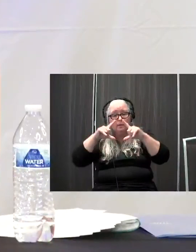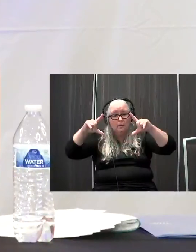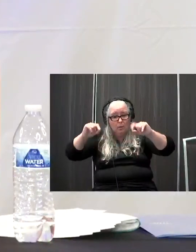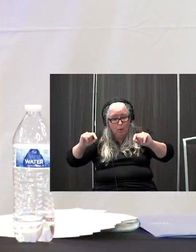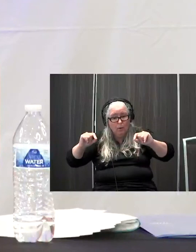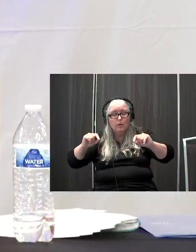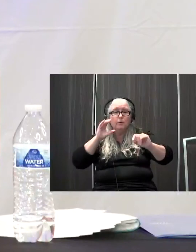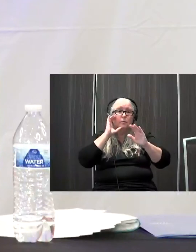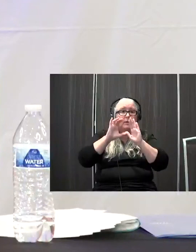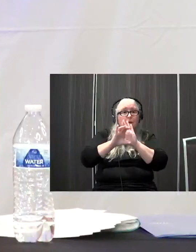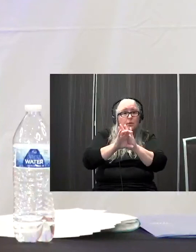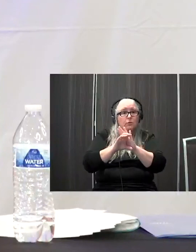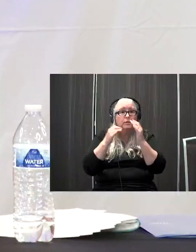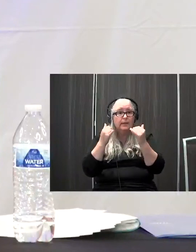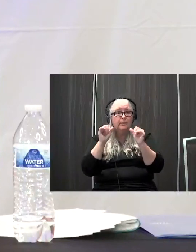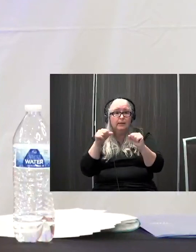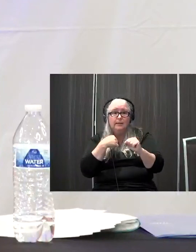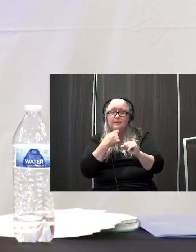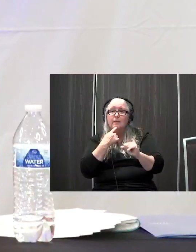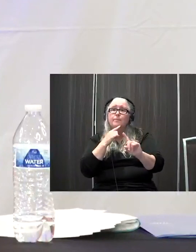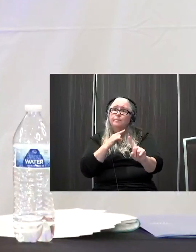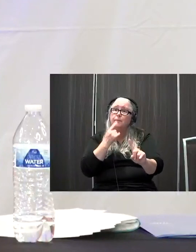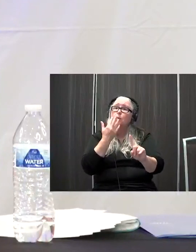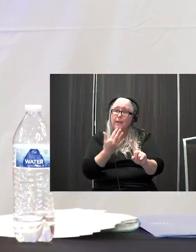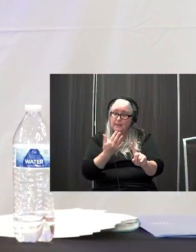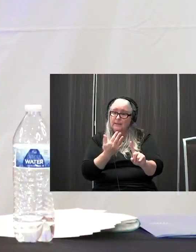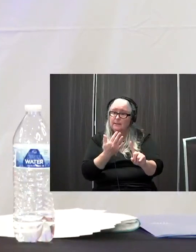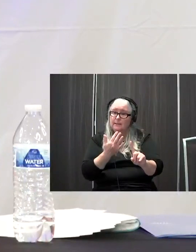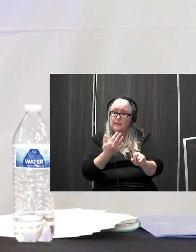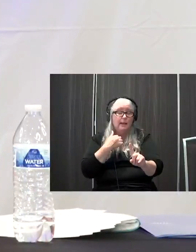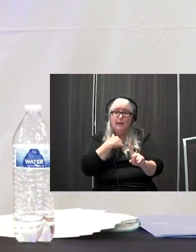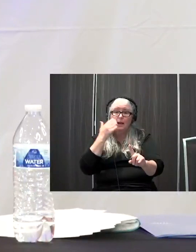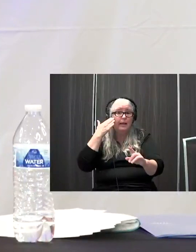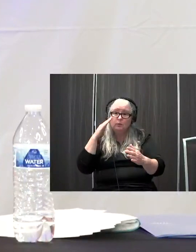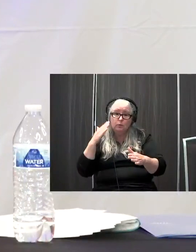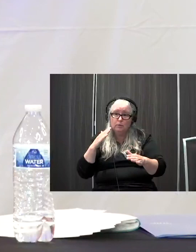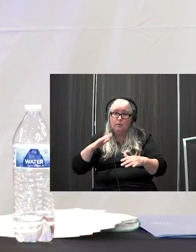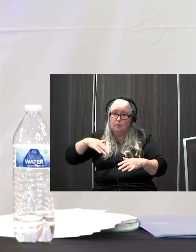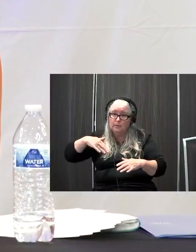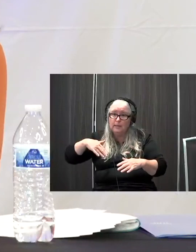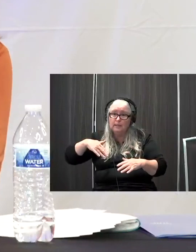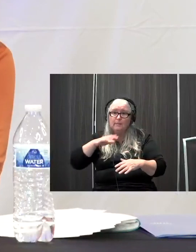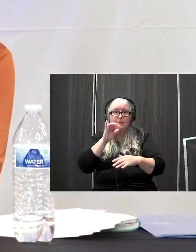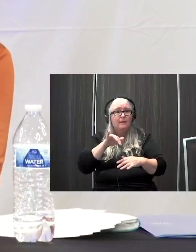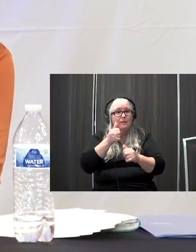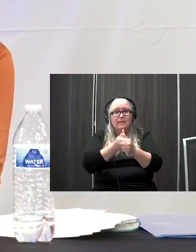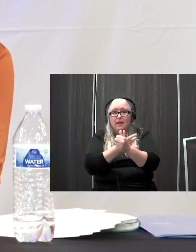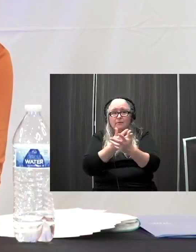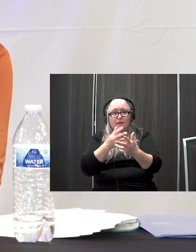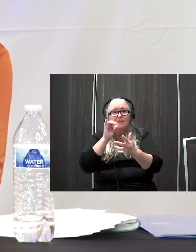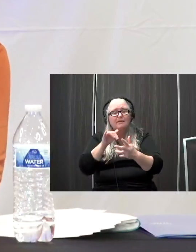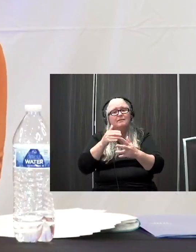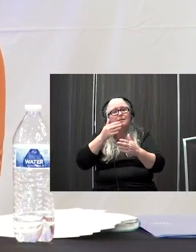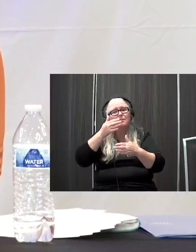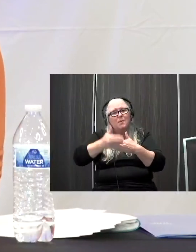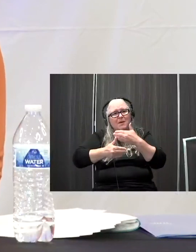And now I can just say, you need to wait. I don't know yet. But that was also like everything. I feel like it's a process. It